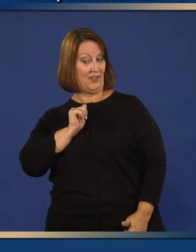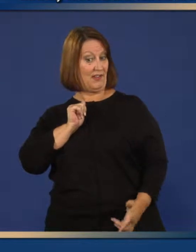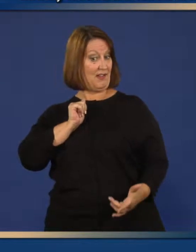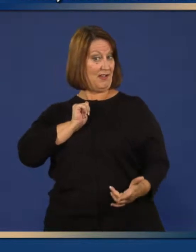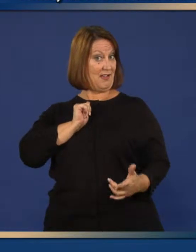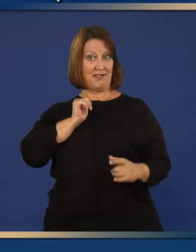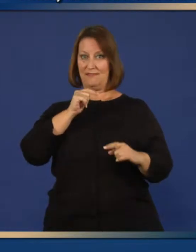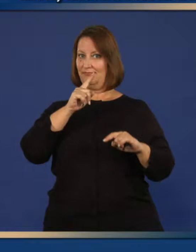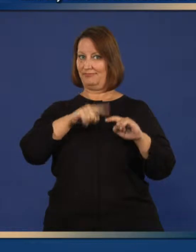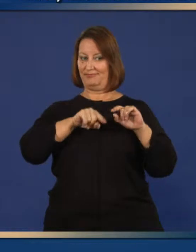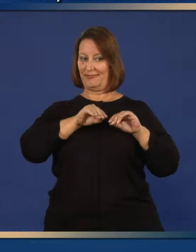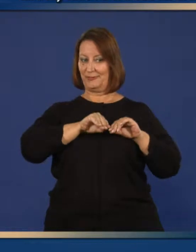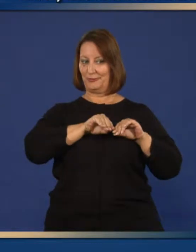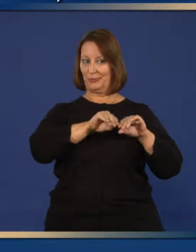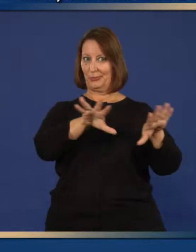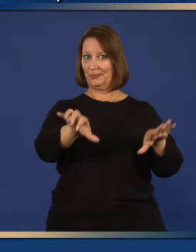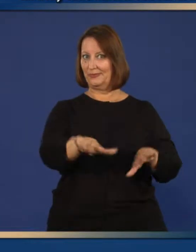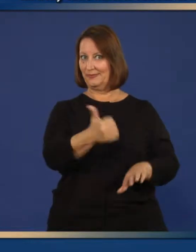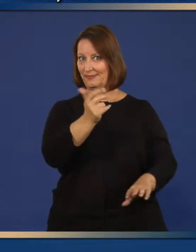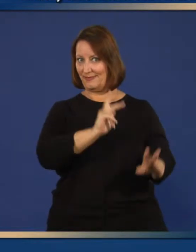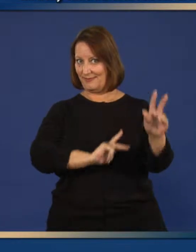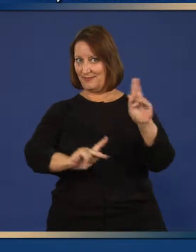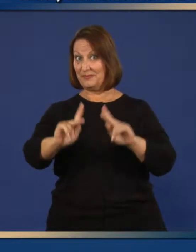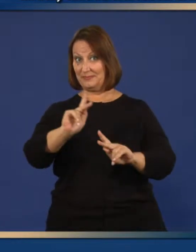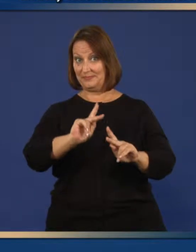to others.